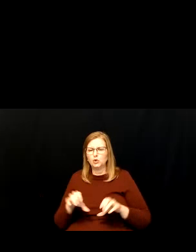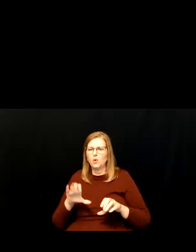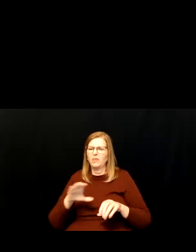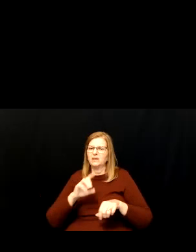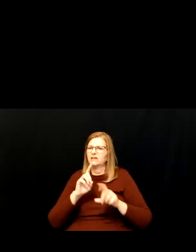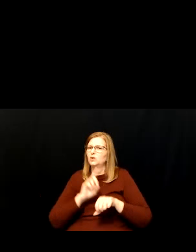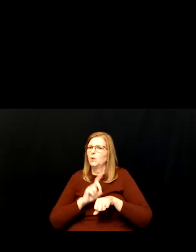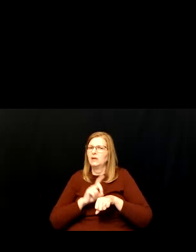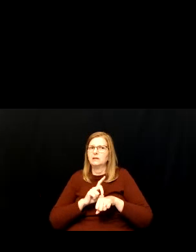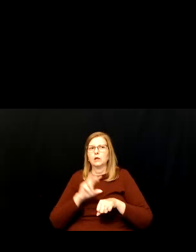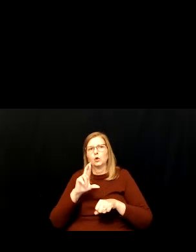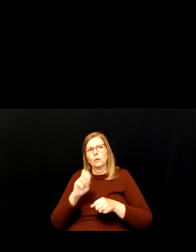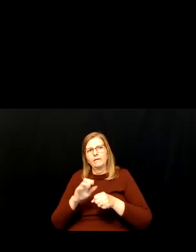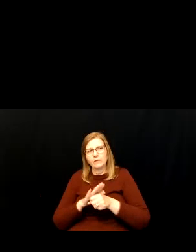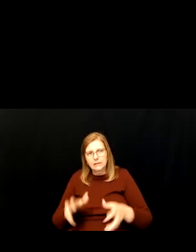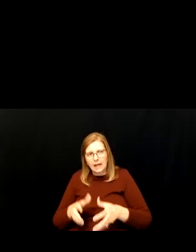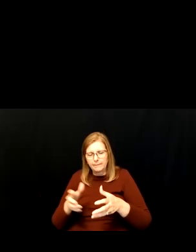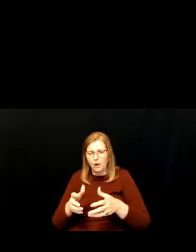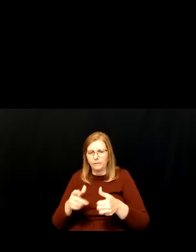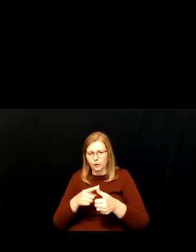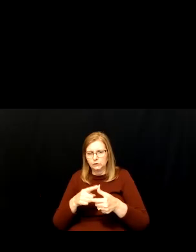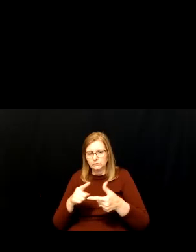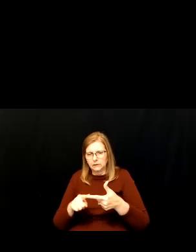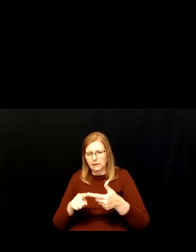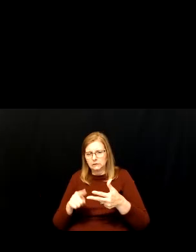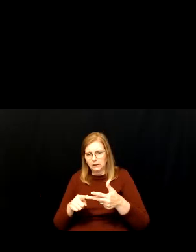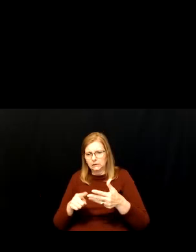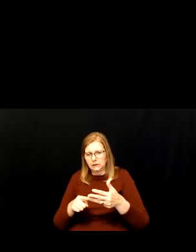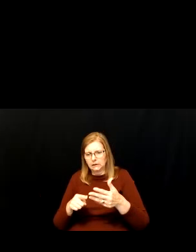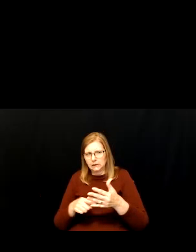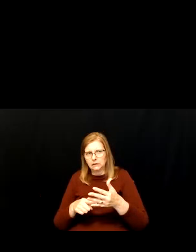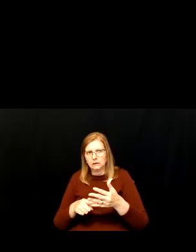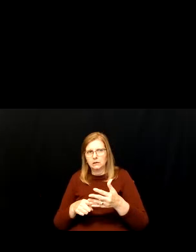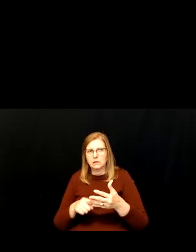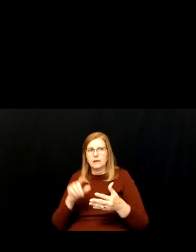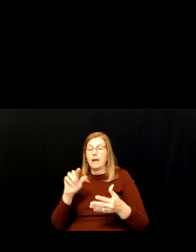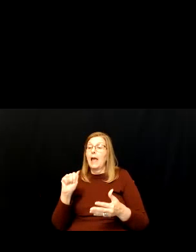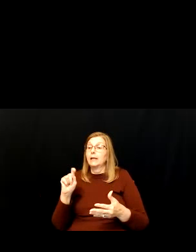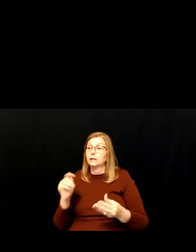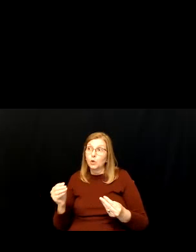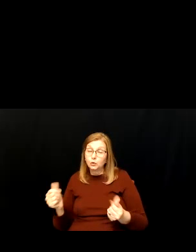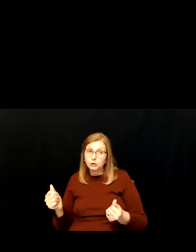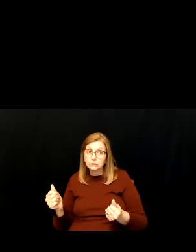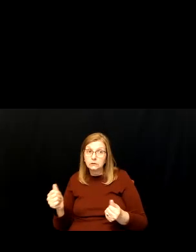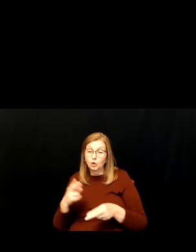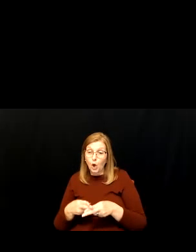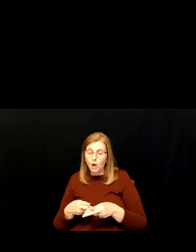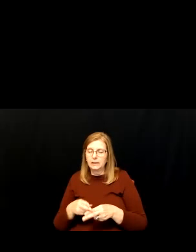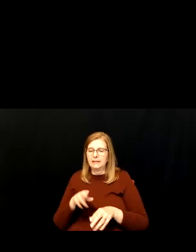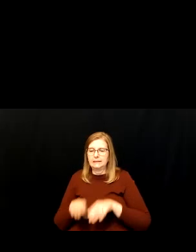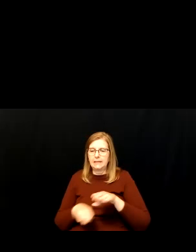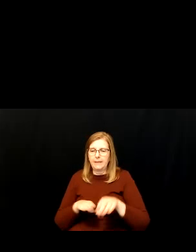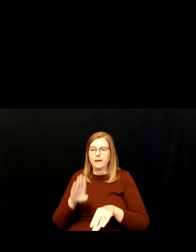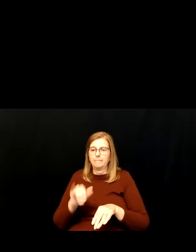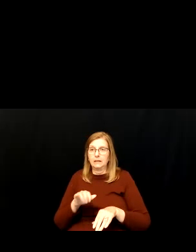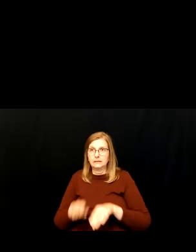bar. What do you do first? What do you do next? What do you do next? There's an AT solution called a step-by-step that actually prompts